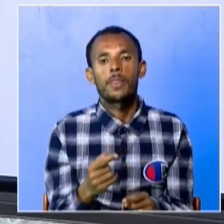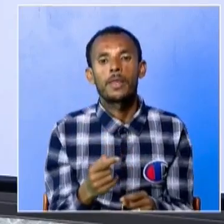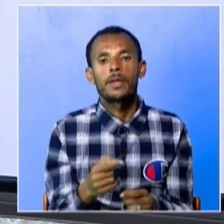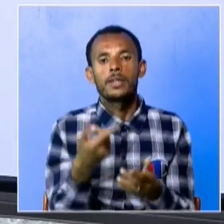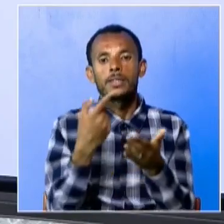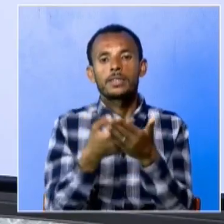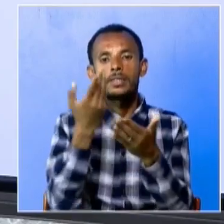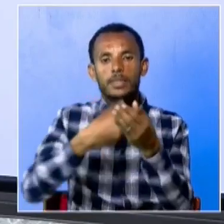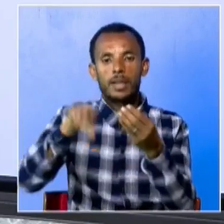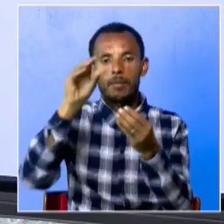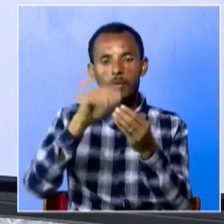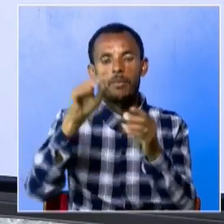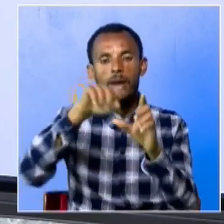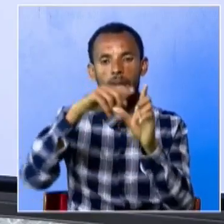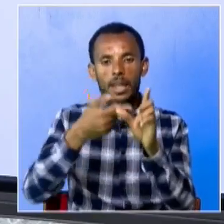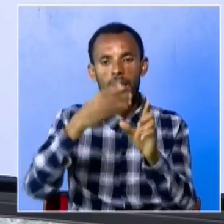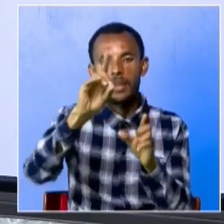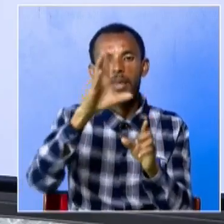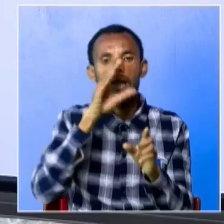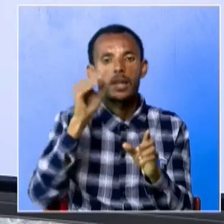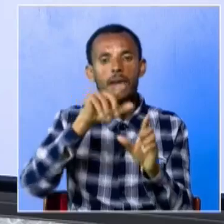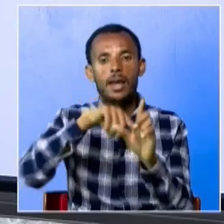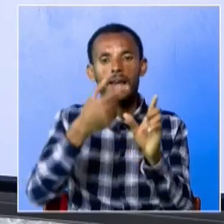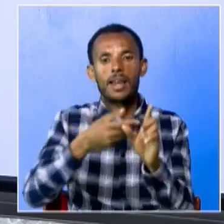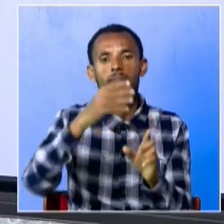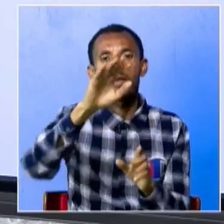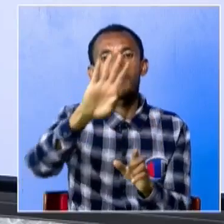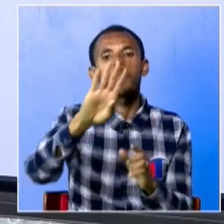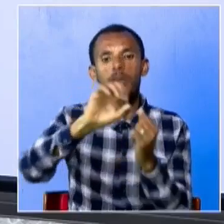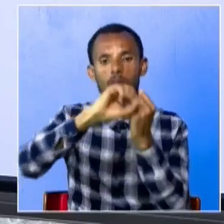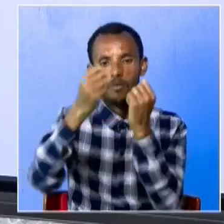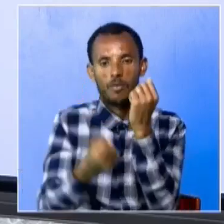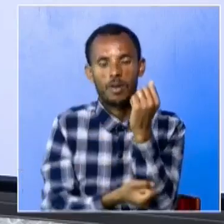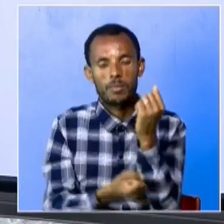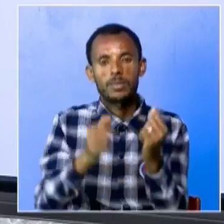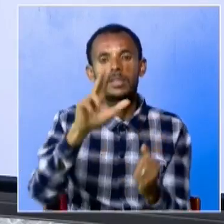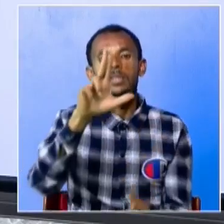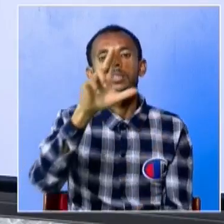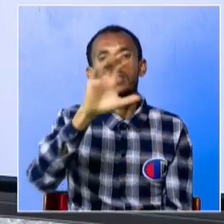the sum of angle D and B forms